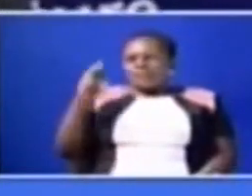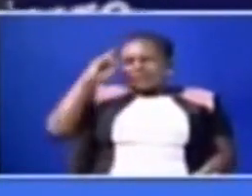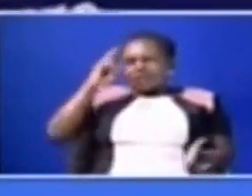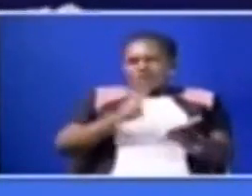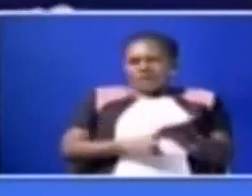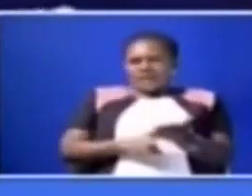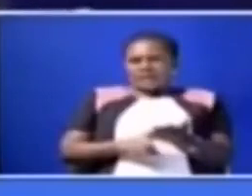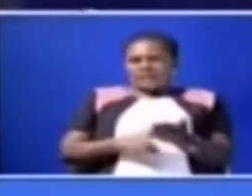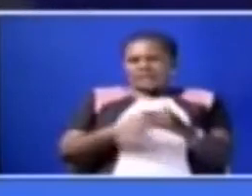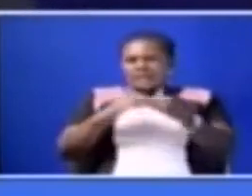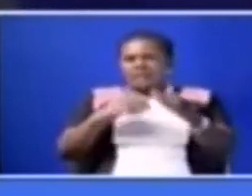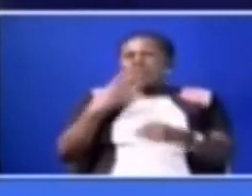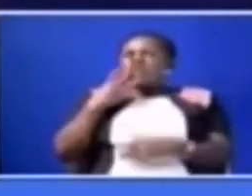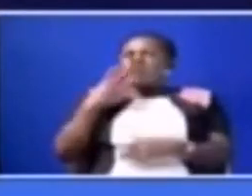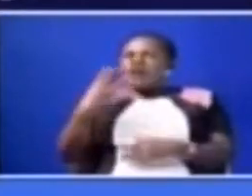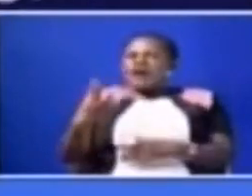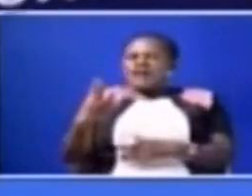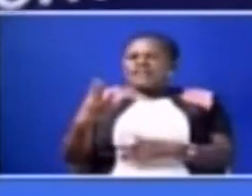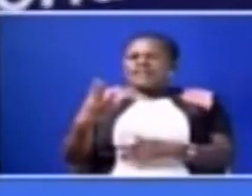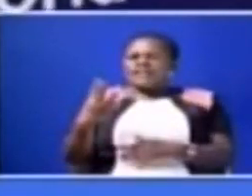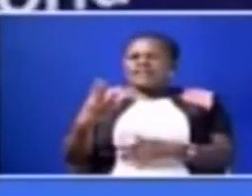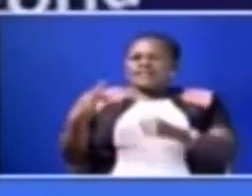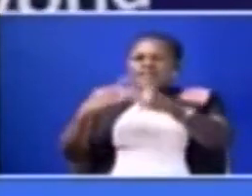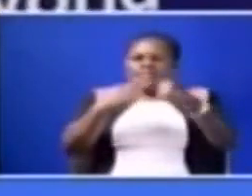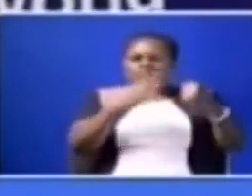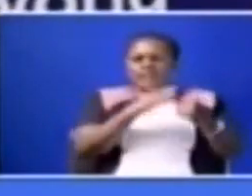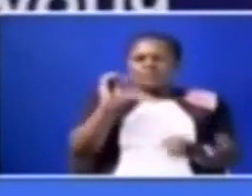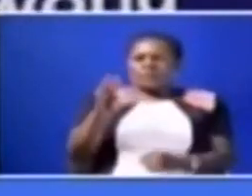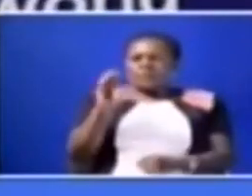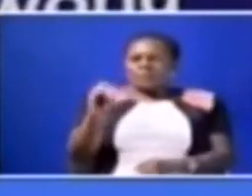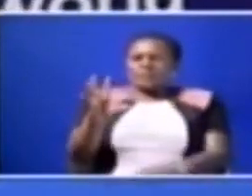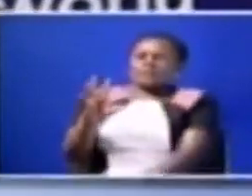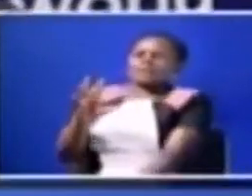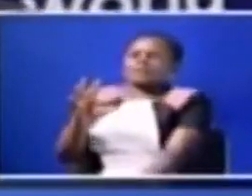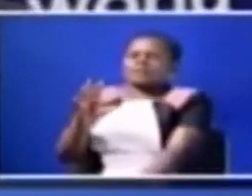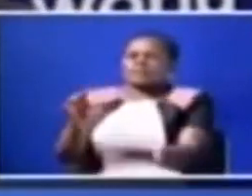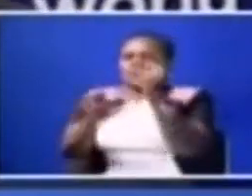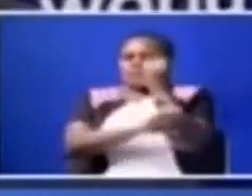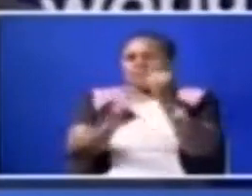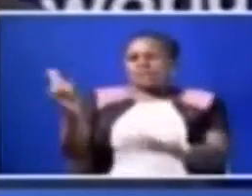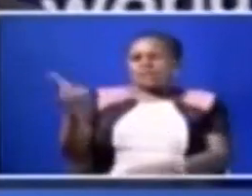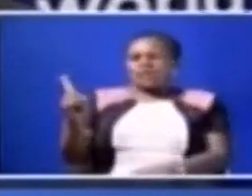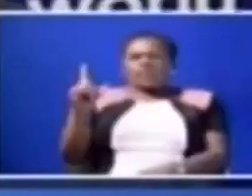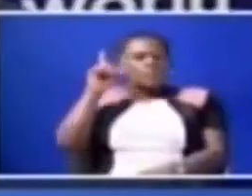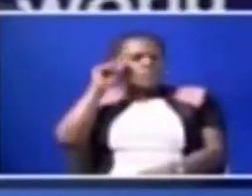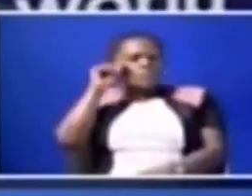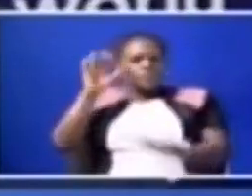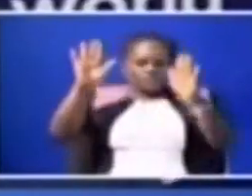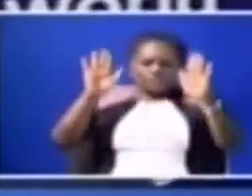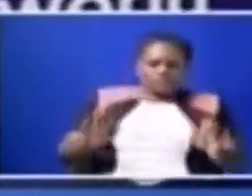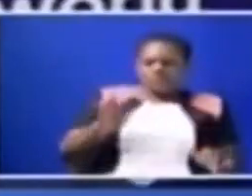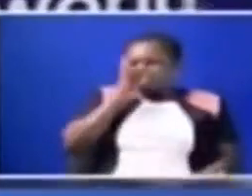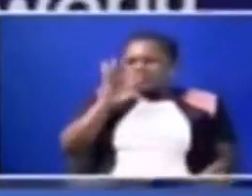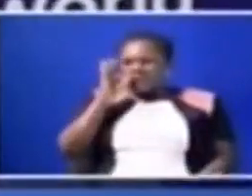than 488 slums in this country. You can imagine. You know, Nairobi, Mombasa, Kisumu,